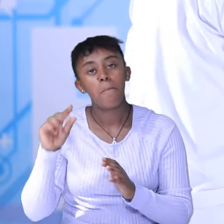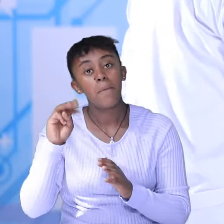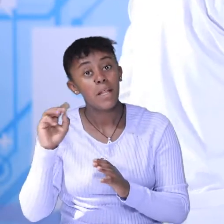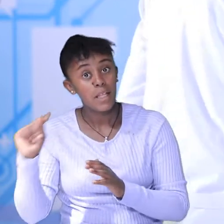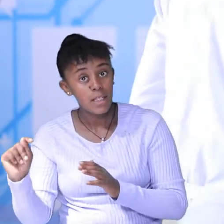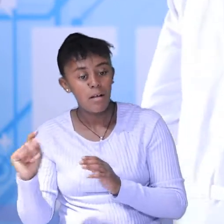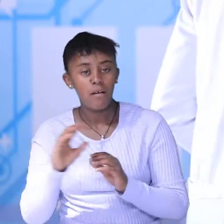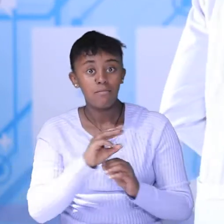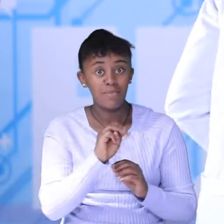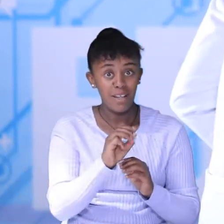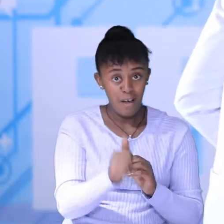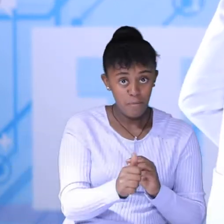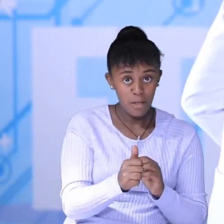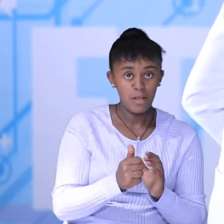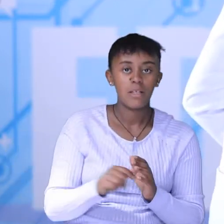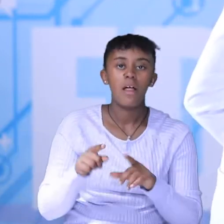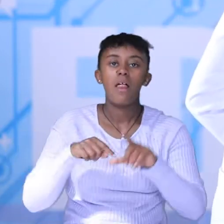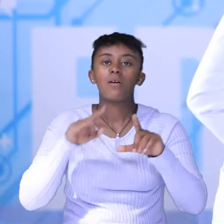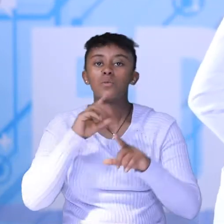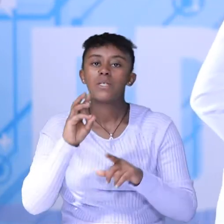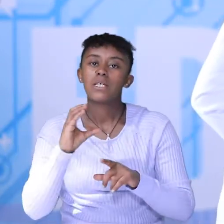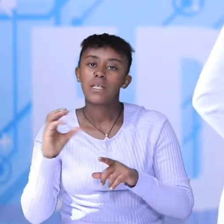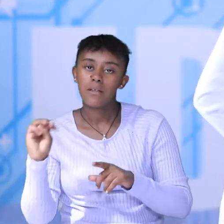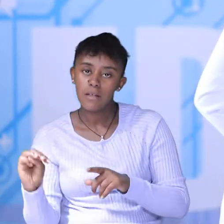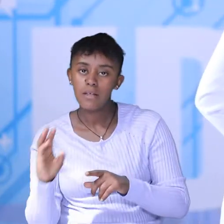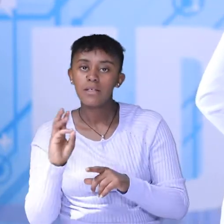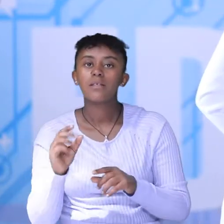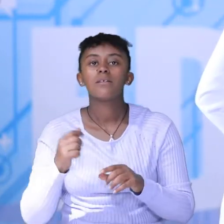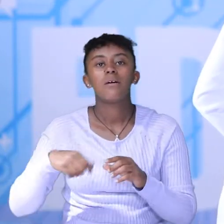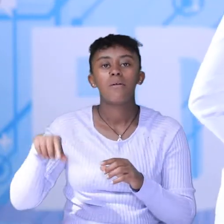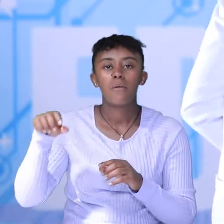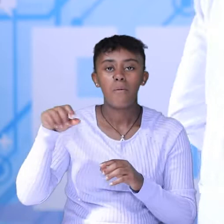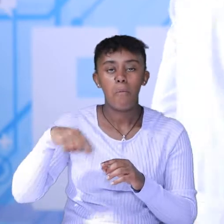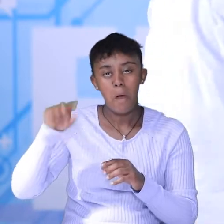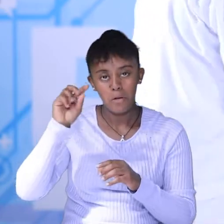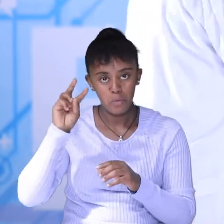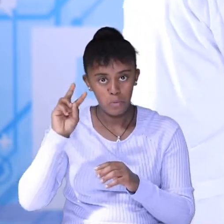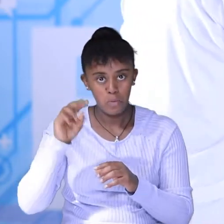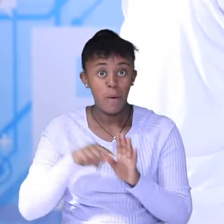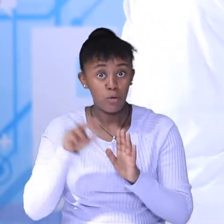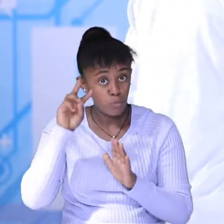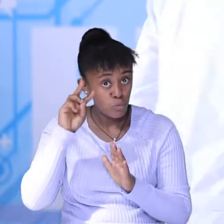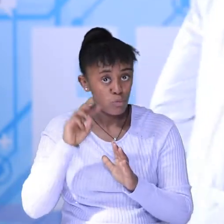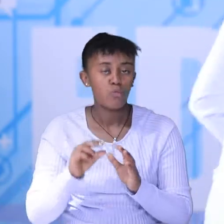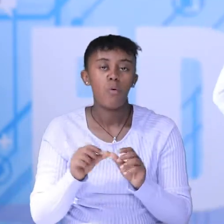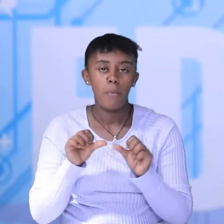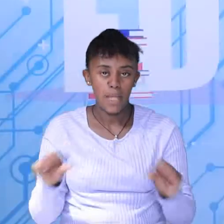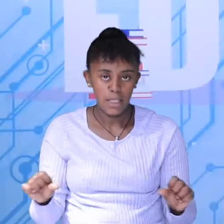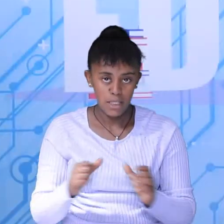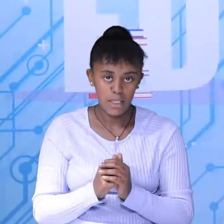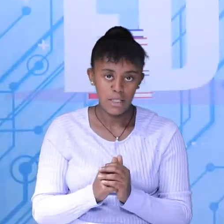one is milliampere, and the length is 6 centimeter, 6 times 10 to the power of minus 2 meter. And